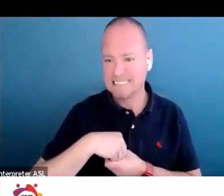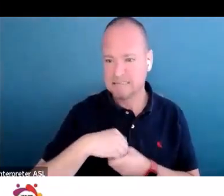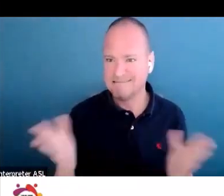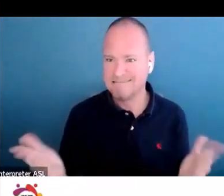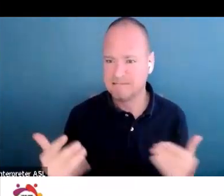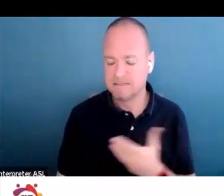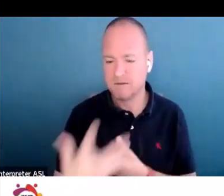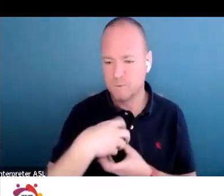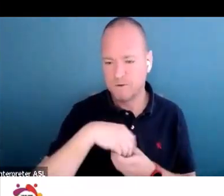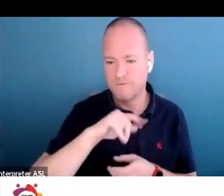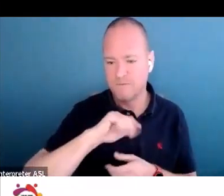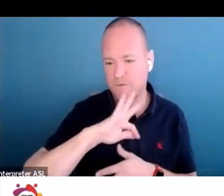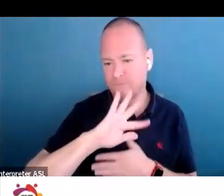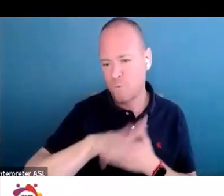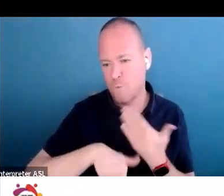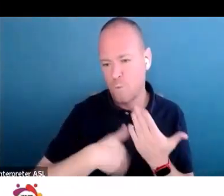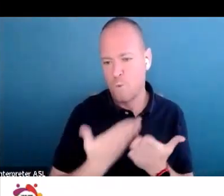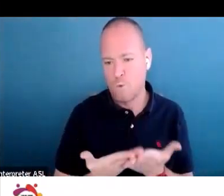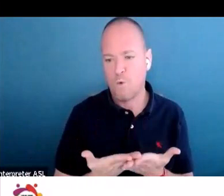of all